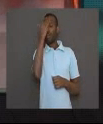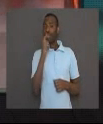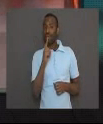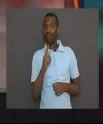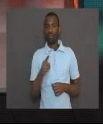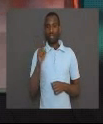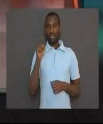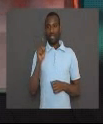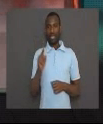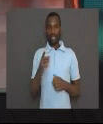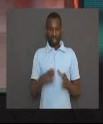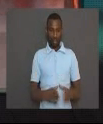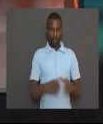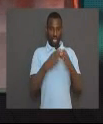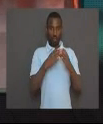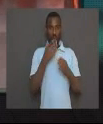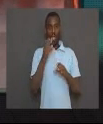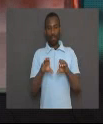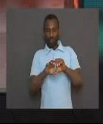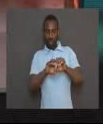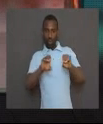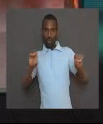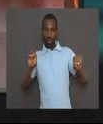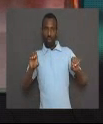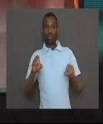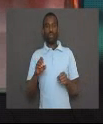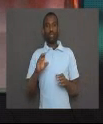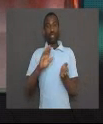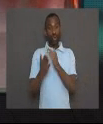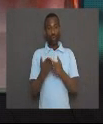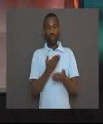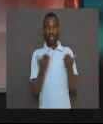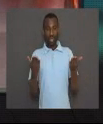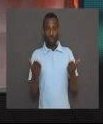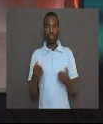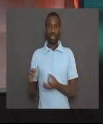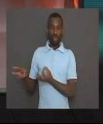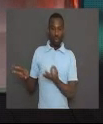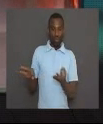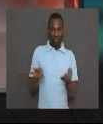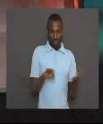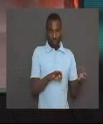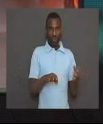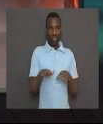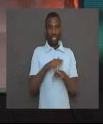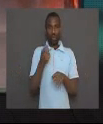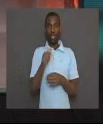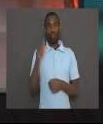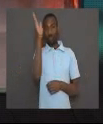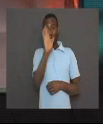pipes, tubes, and ducts with flowing fluid or gases.